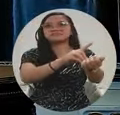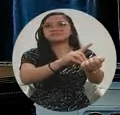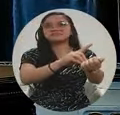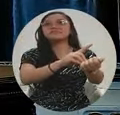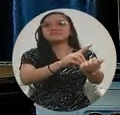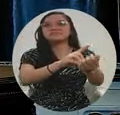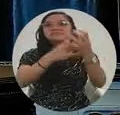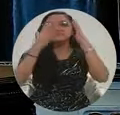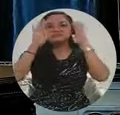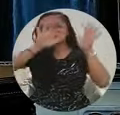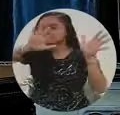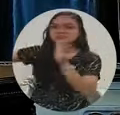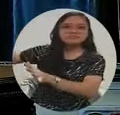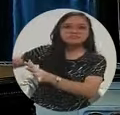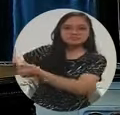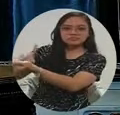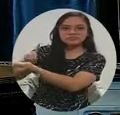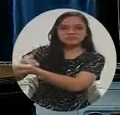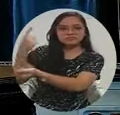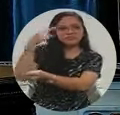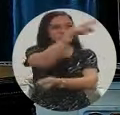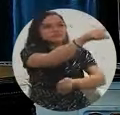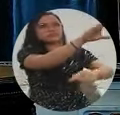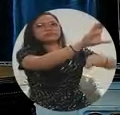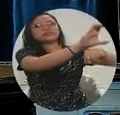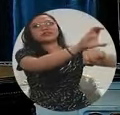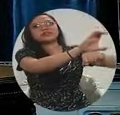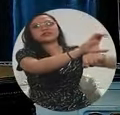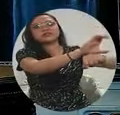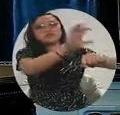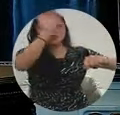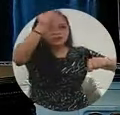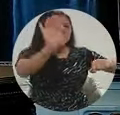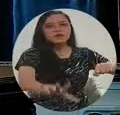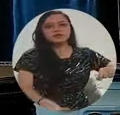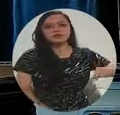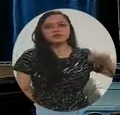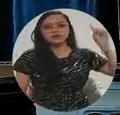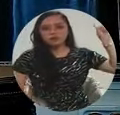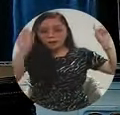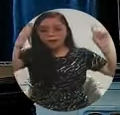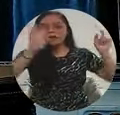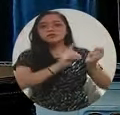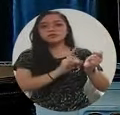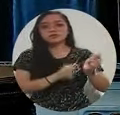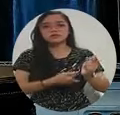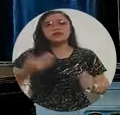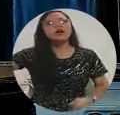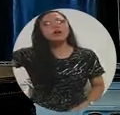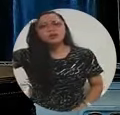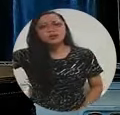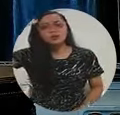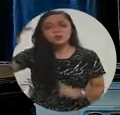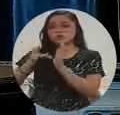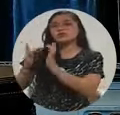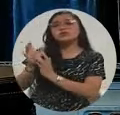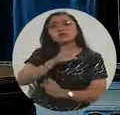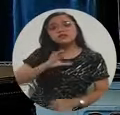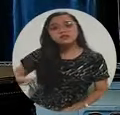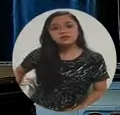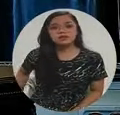If that I may attain the goal of my life, that for which also I am apprehended of the Lord